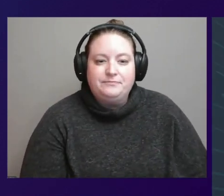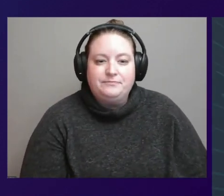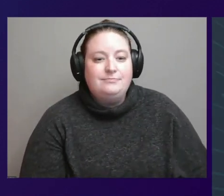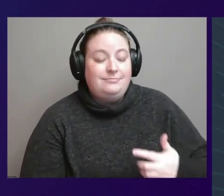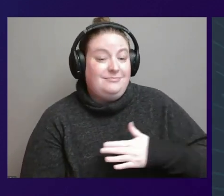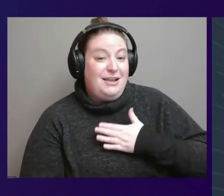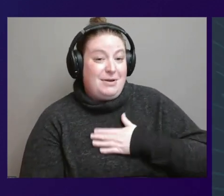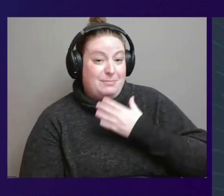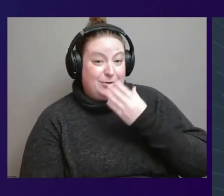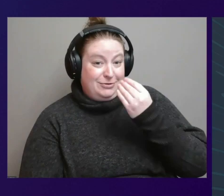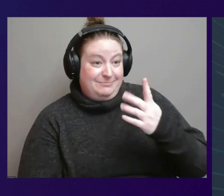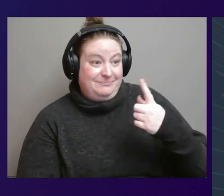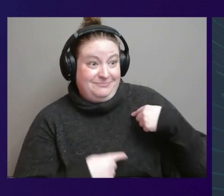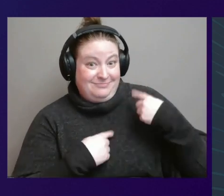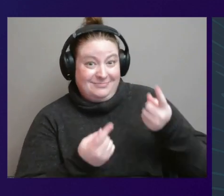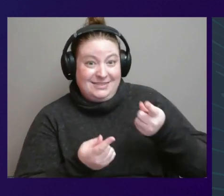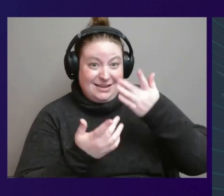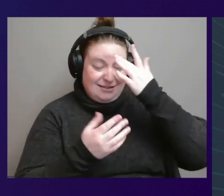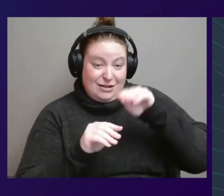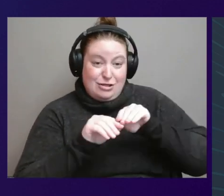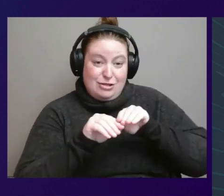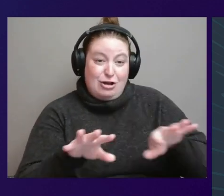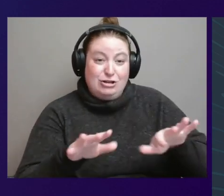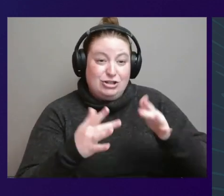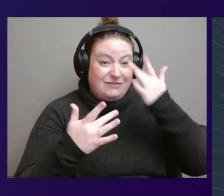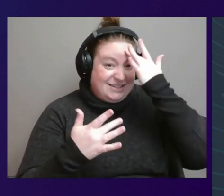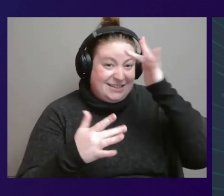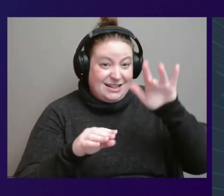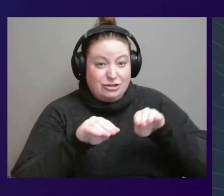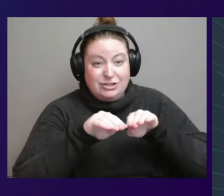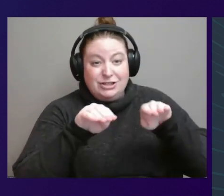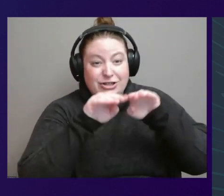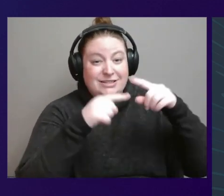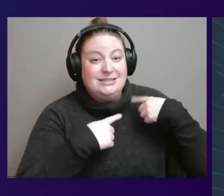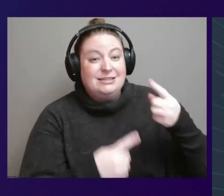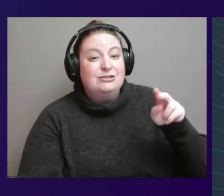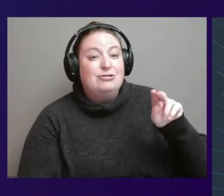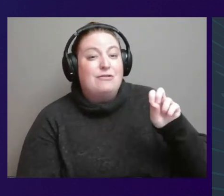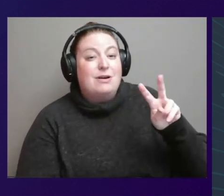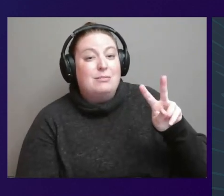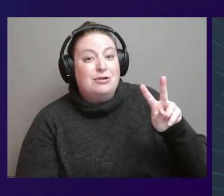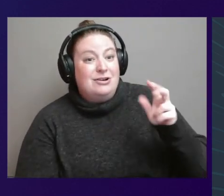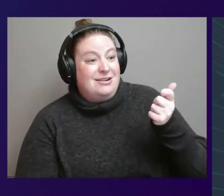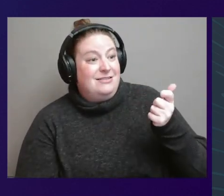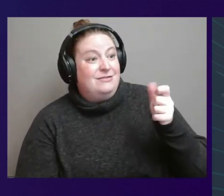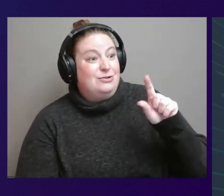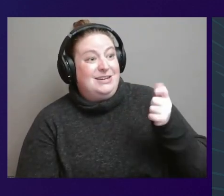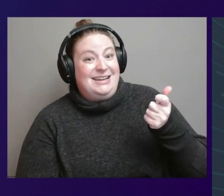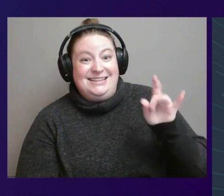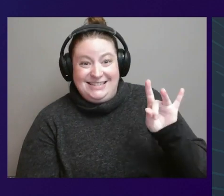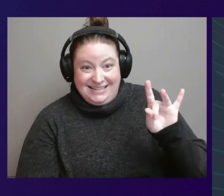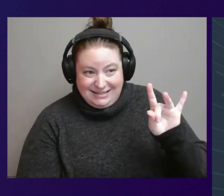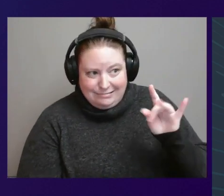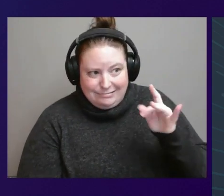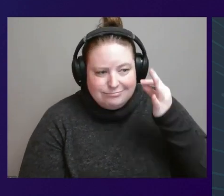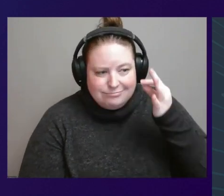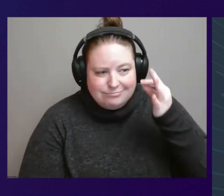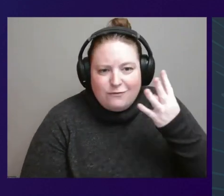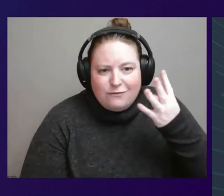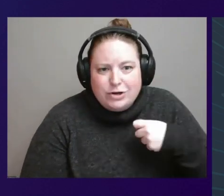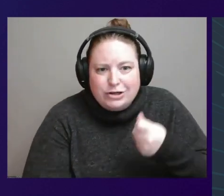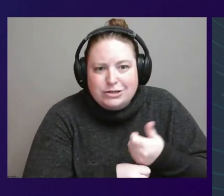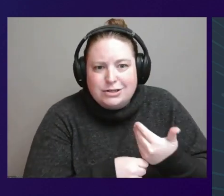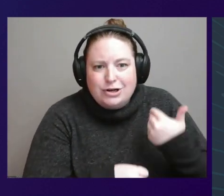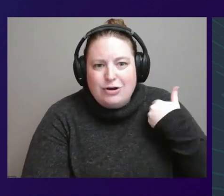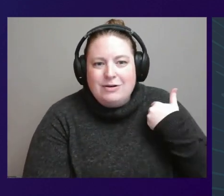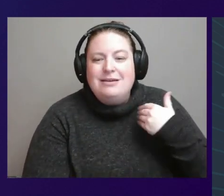that since the launch of intelligent tiering in November 2018, so just over 4 years ago, customers have saved more than $1 billion by